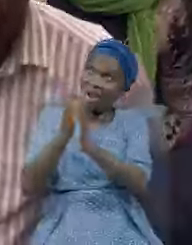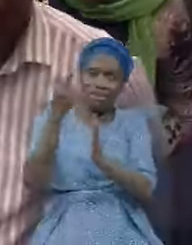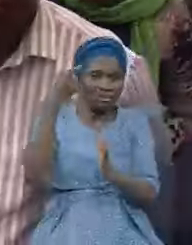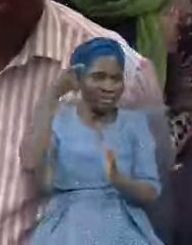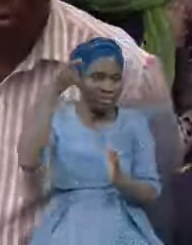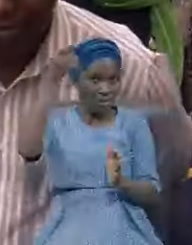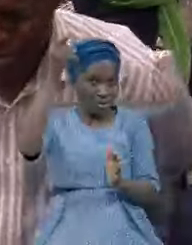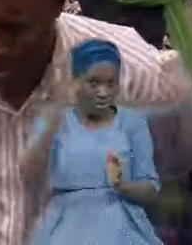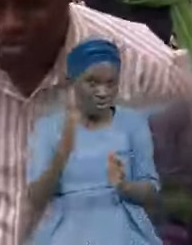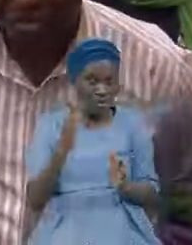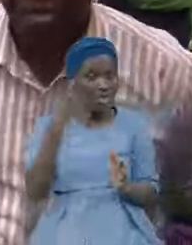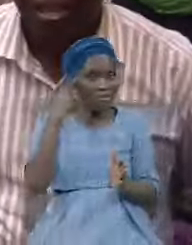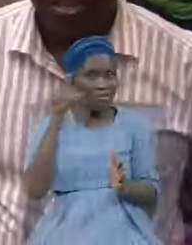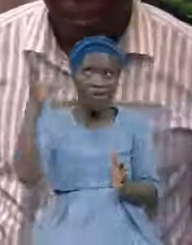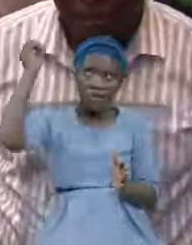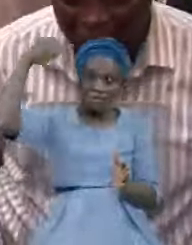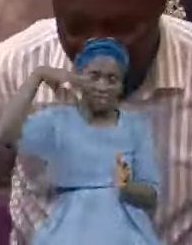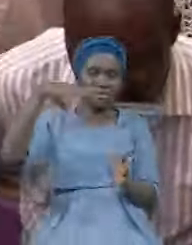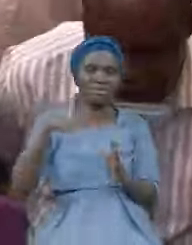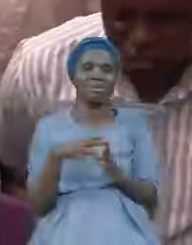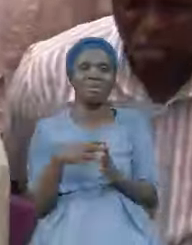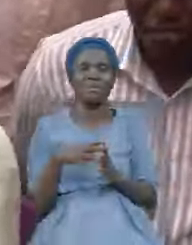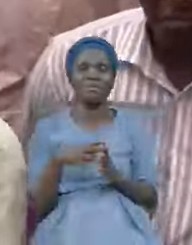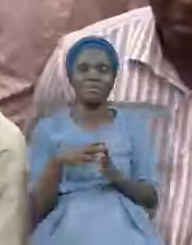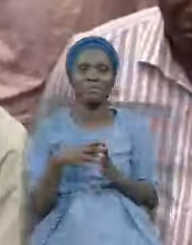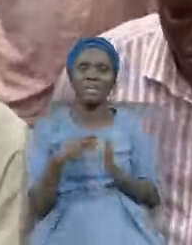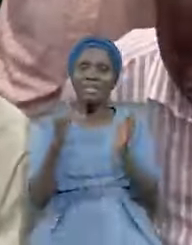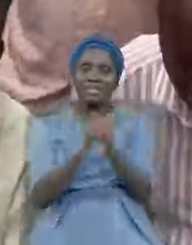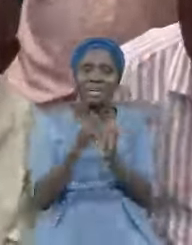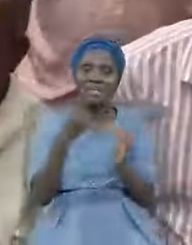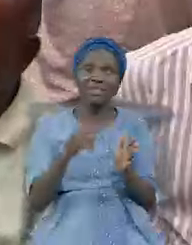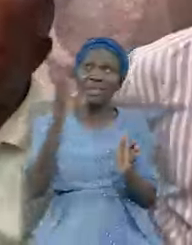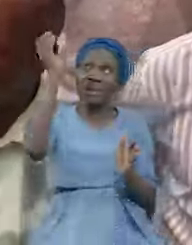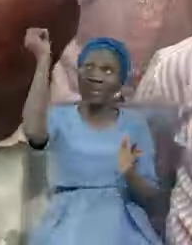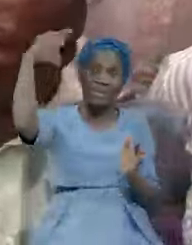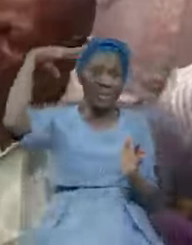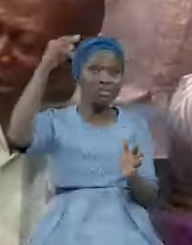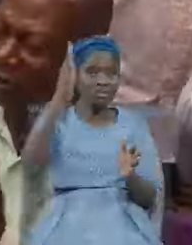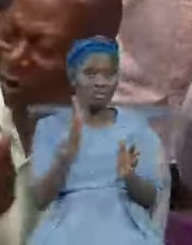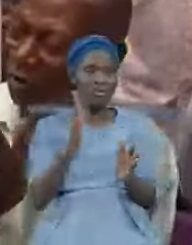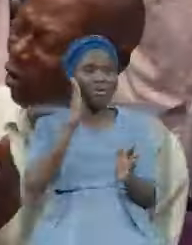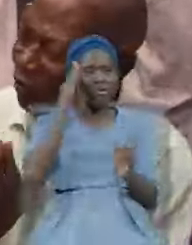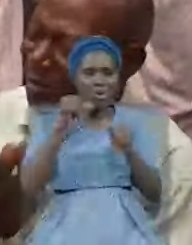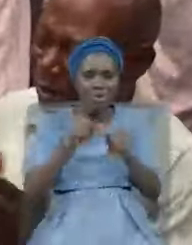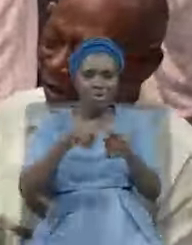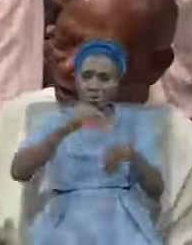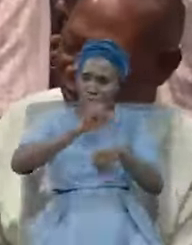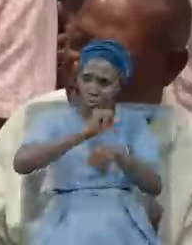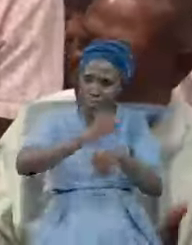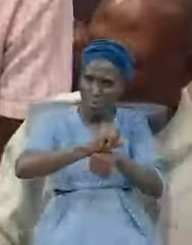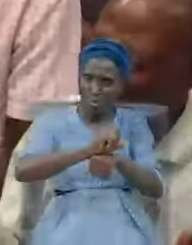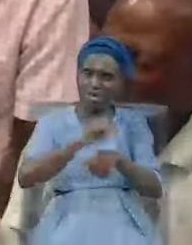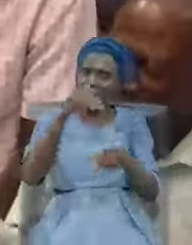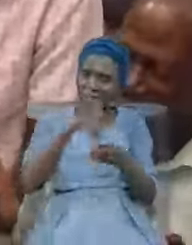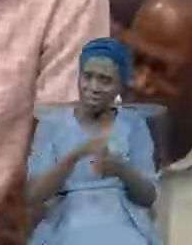that the grace of God will keep on working in